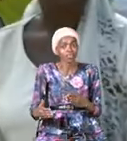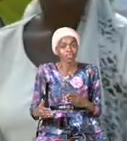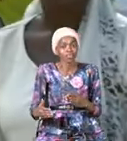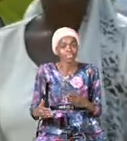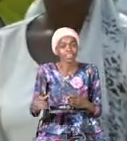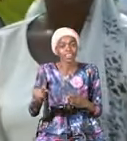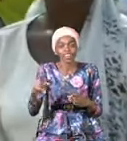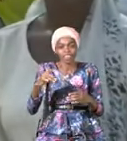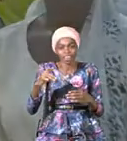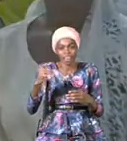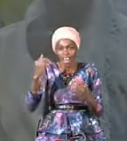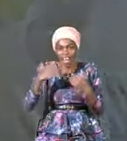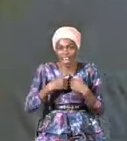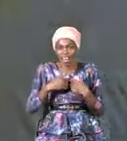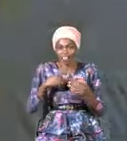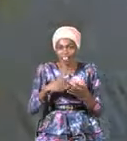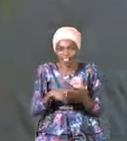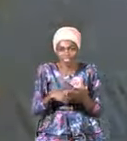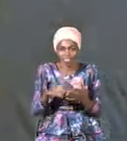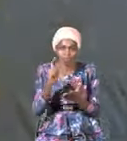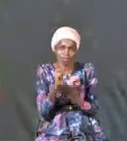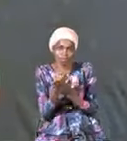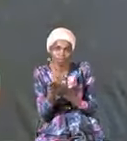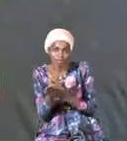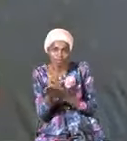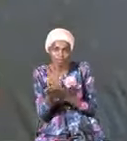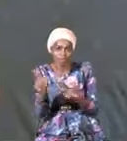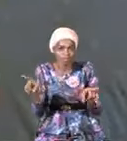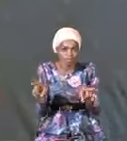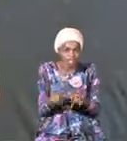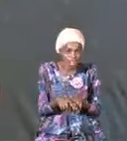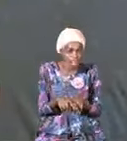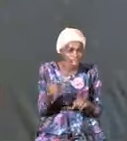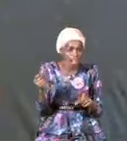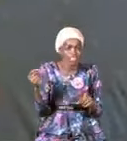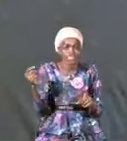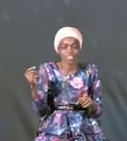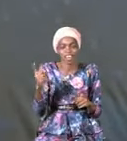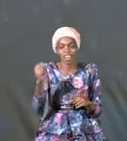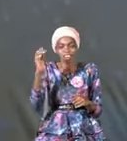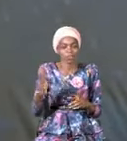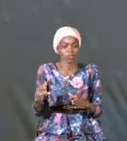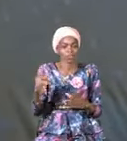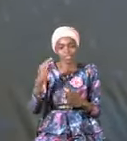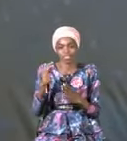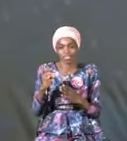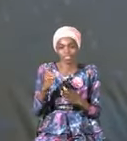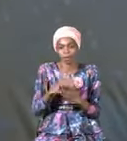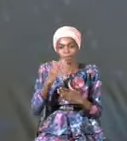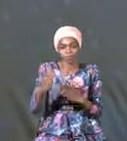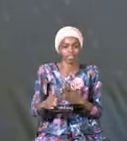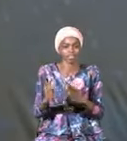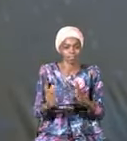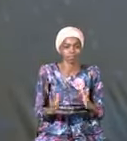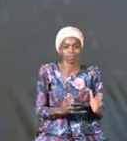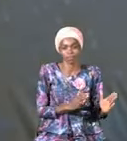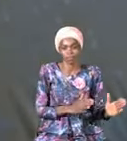agenda. Consider that screen cut into every tiny piece. One piece of it is you.